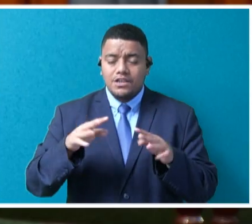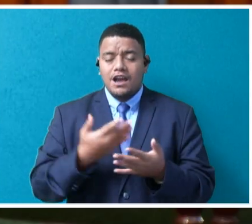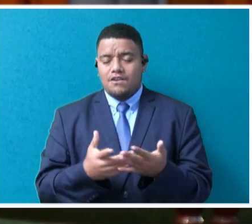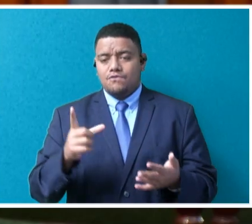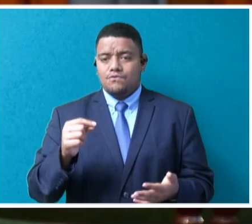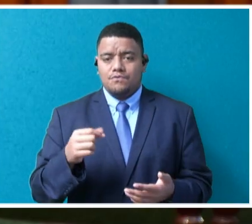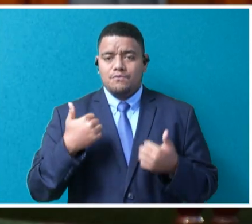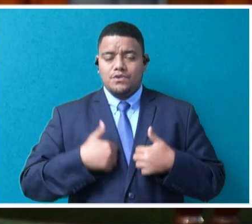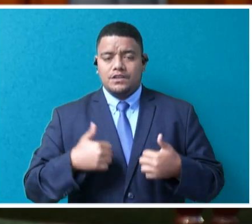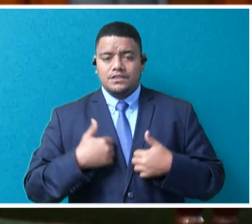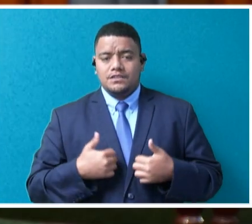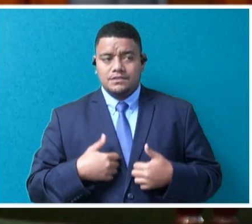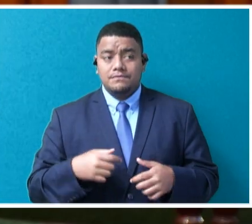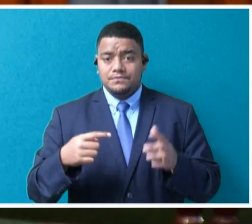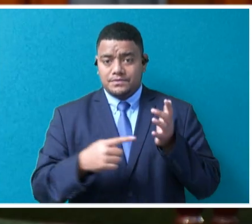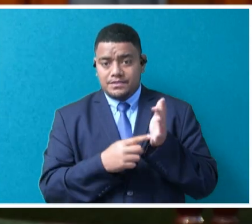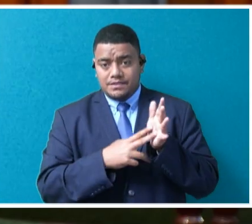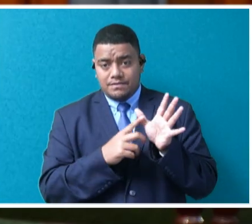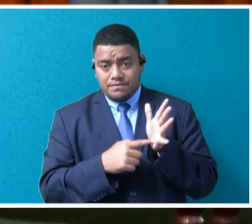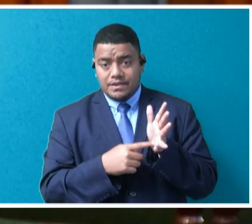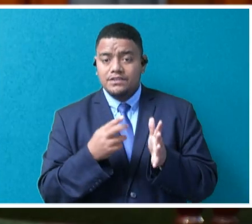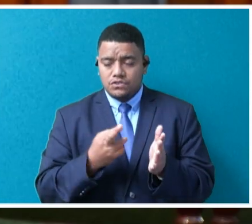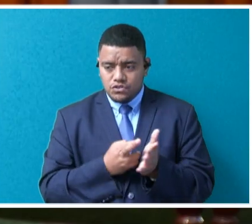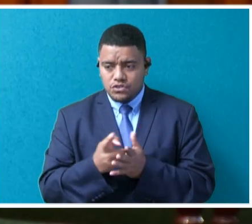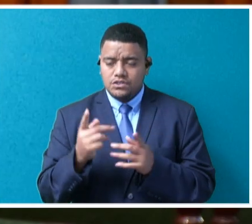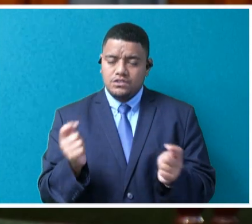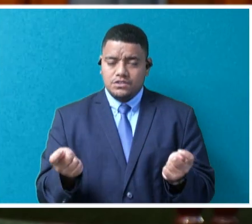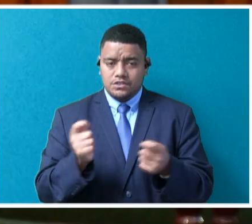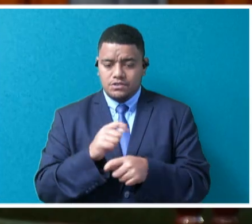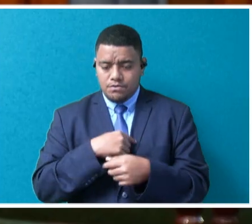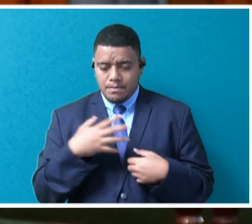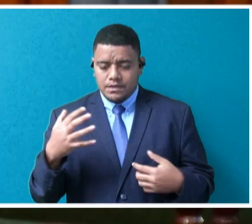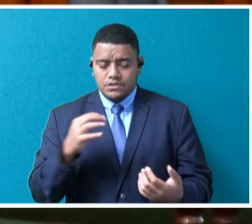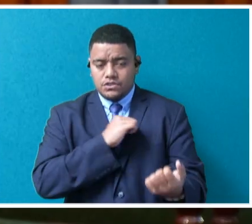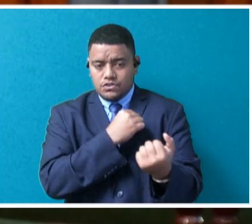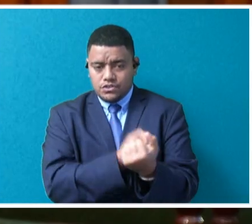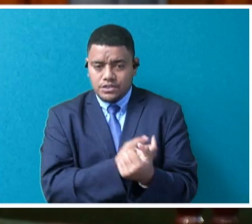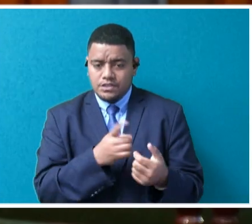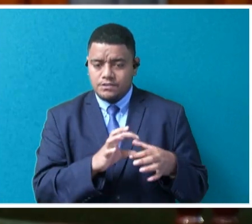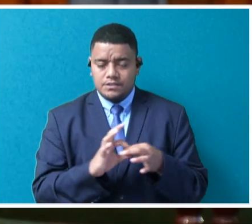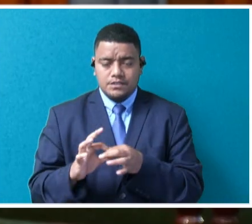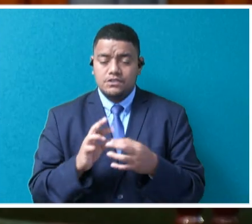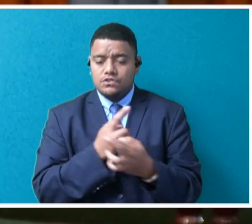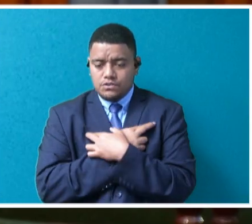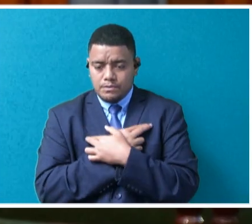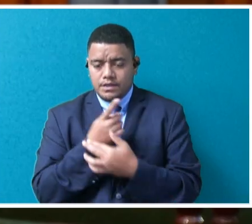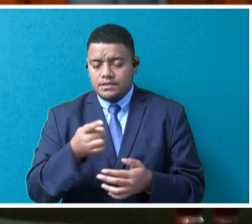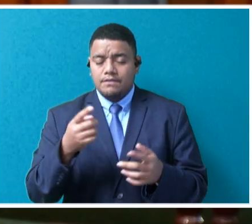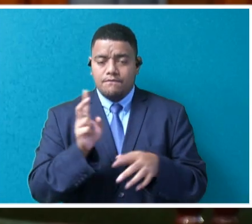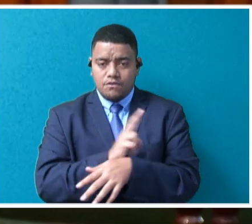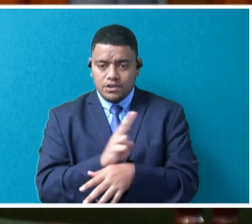Mr. Speaker, sir, for TVET to truly flourish, we must strengthen ownership and respect technical and